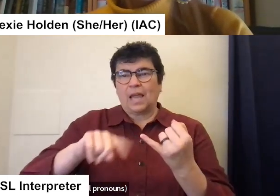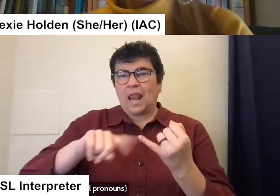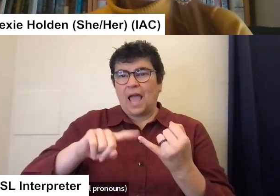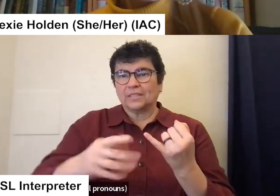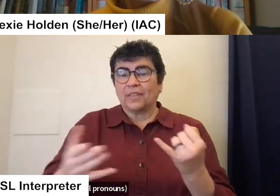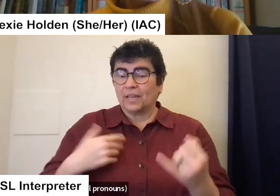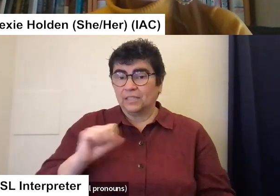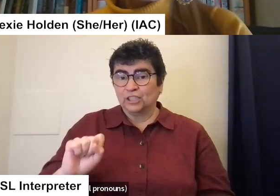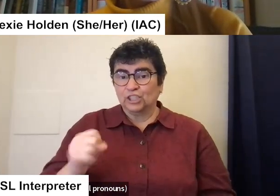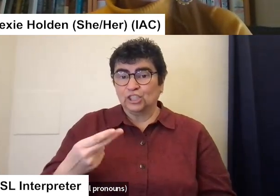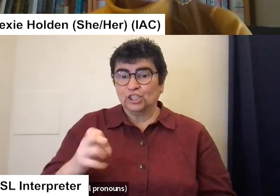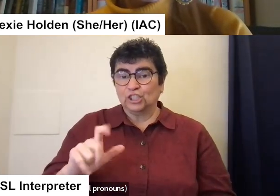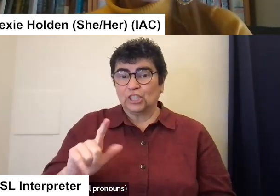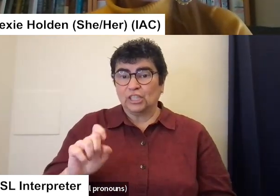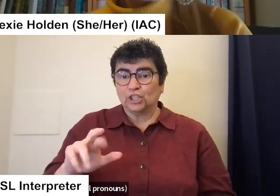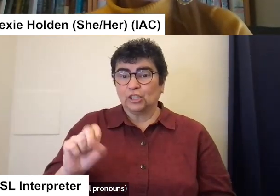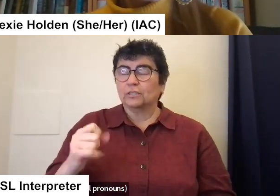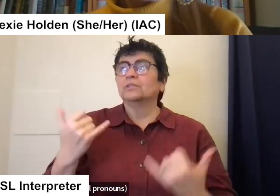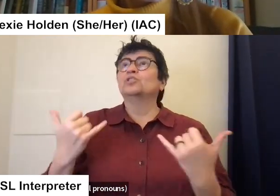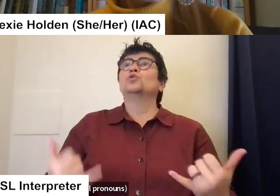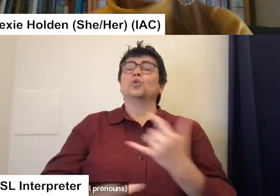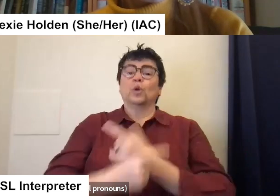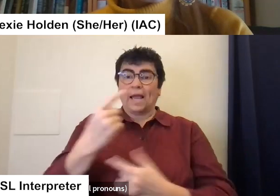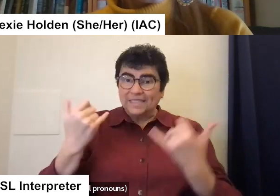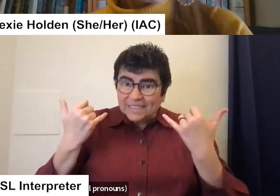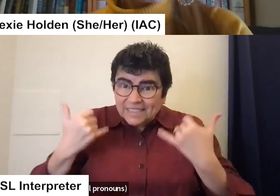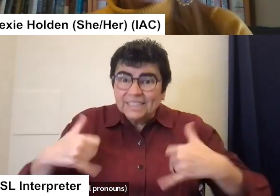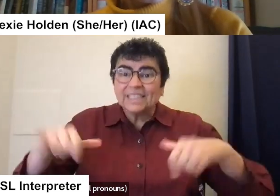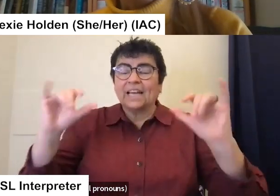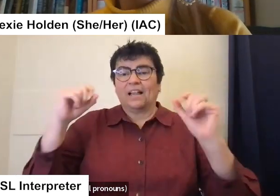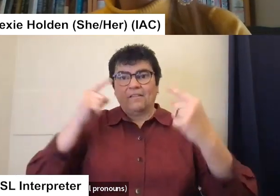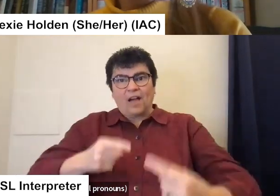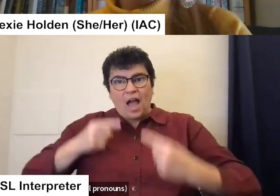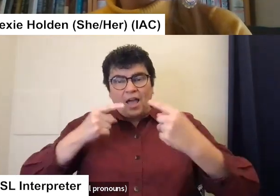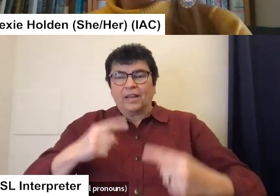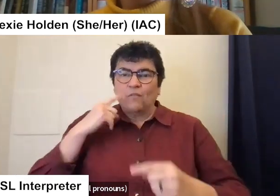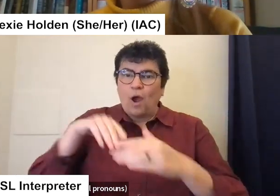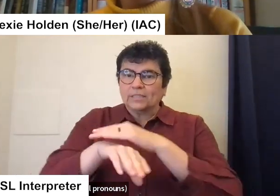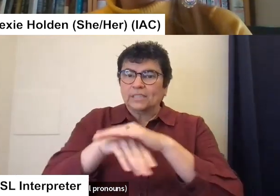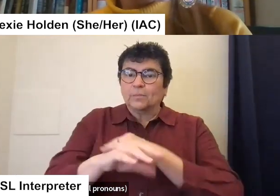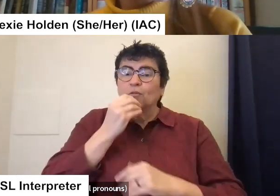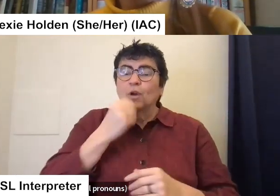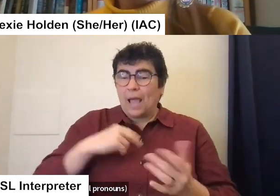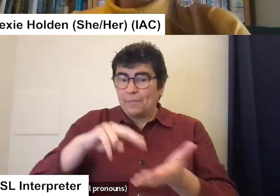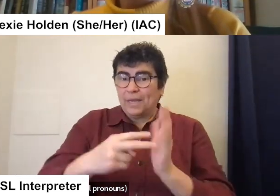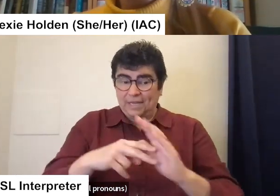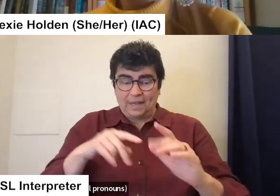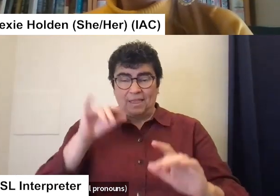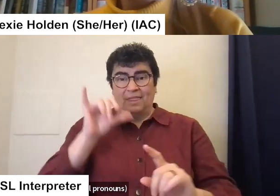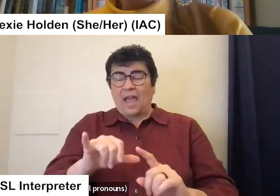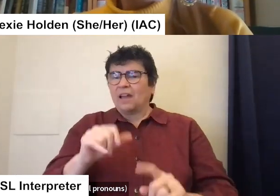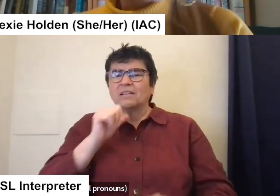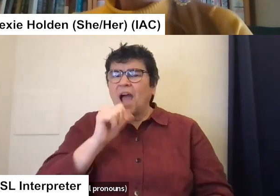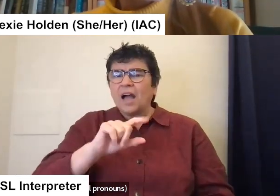is shelters. Till this day, we're still fighting for accessible food. And by accessible food, I don't mean